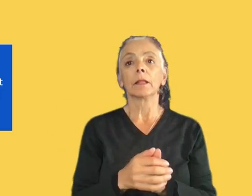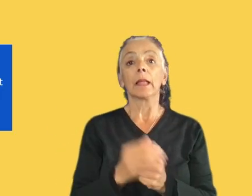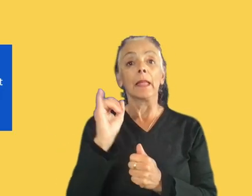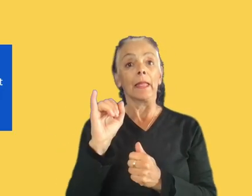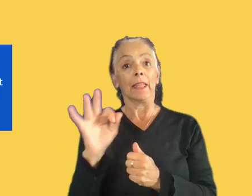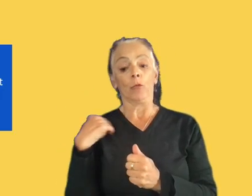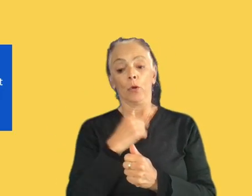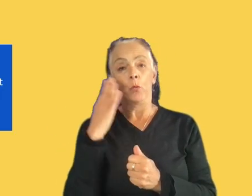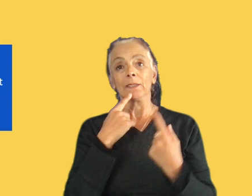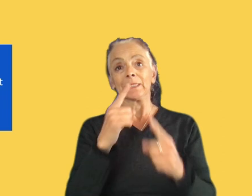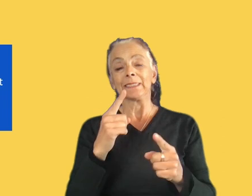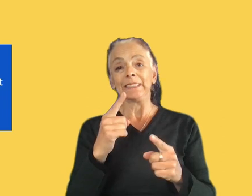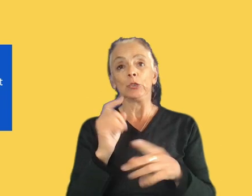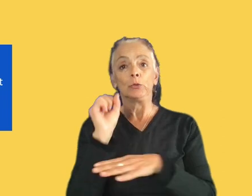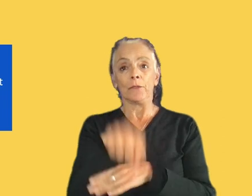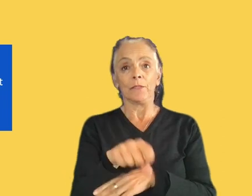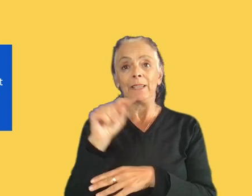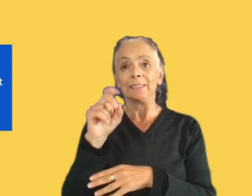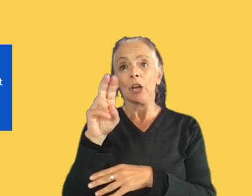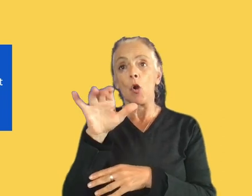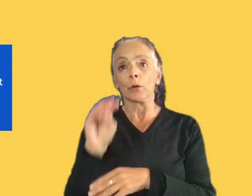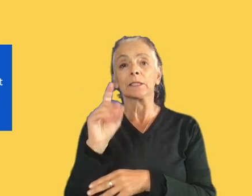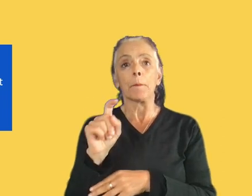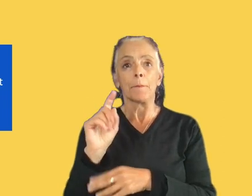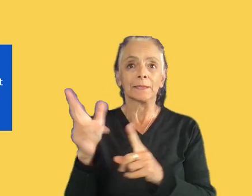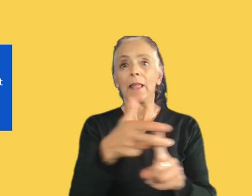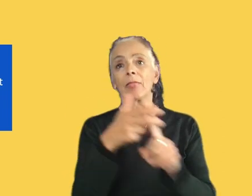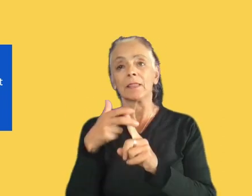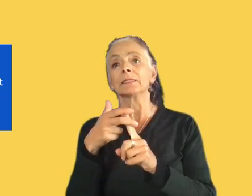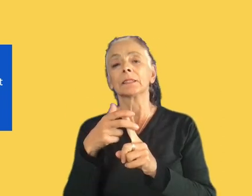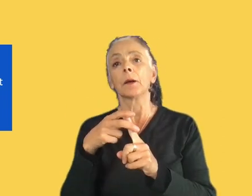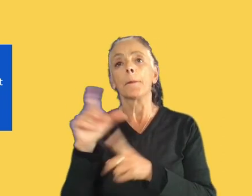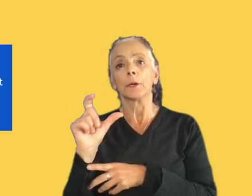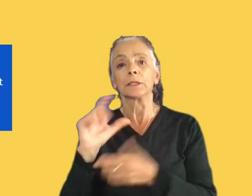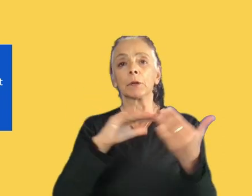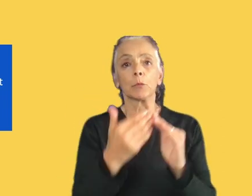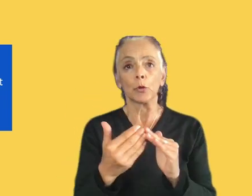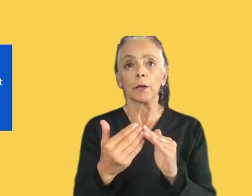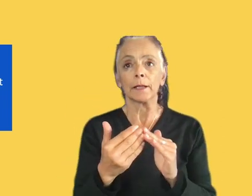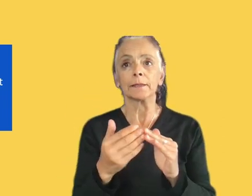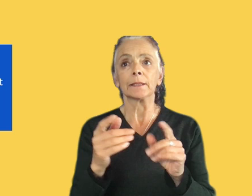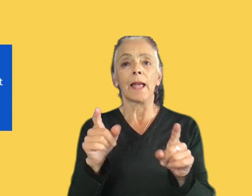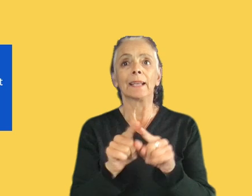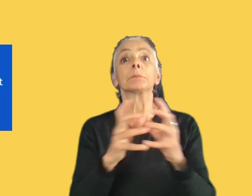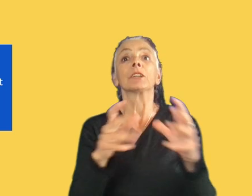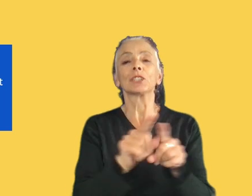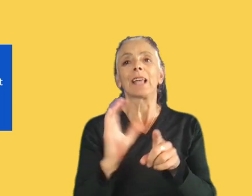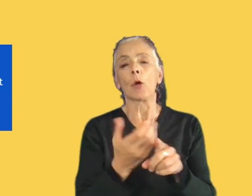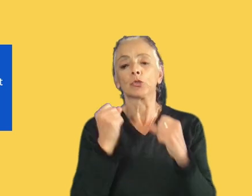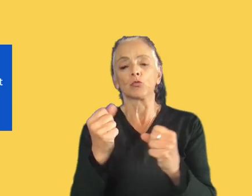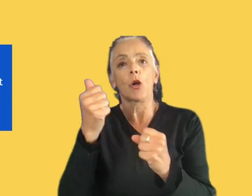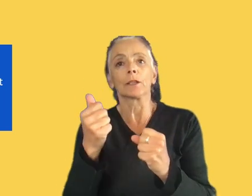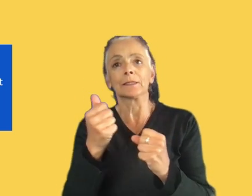If we are to succeed in defeating terrorism, we must enlist Muslim communities as much as our strongest allies, rather than push